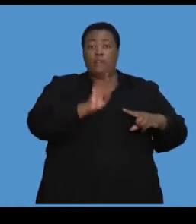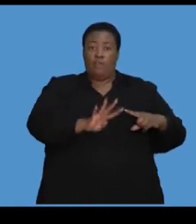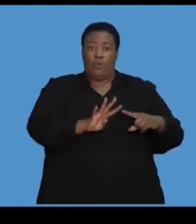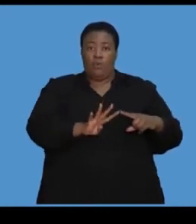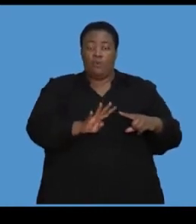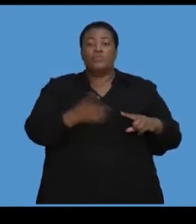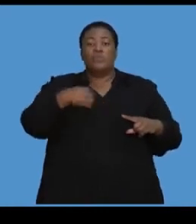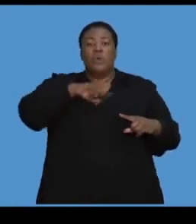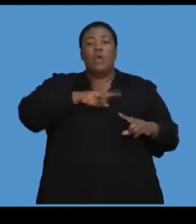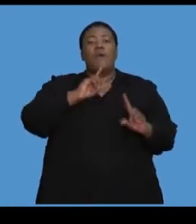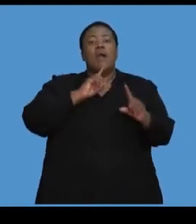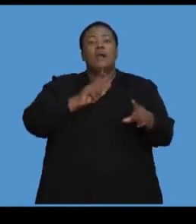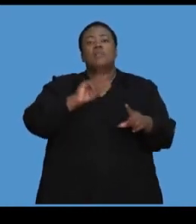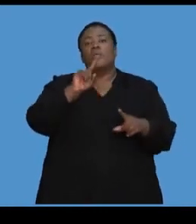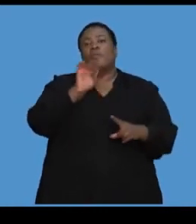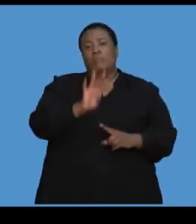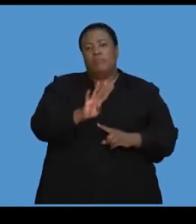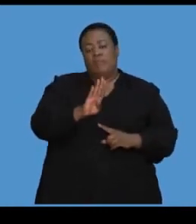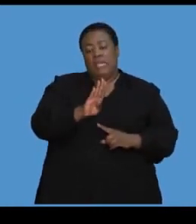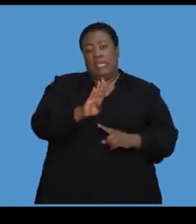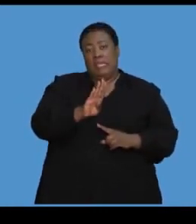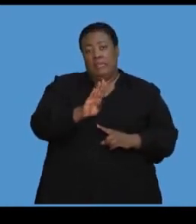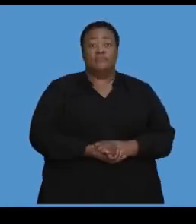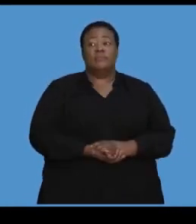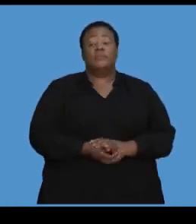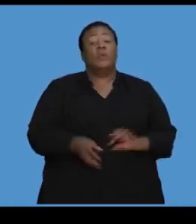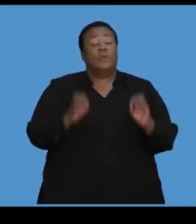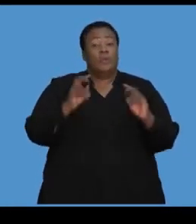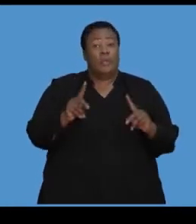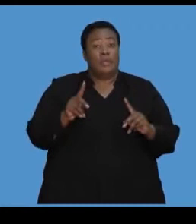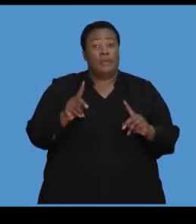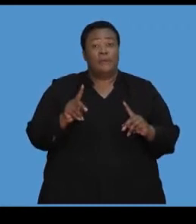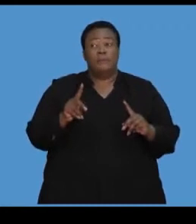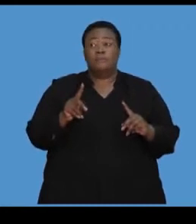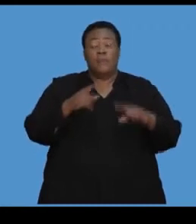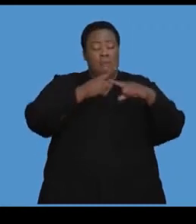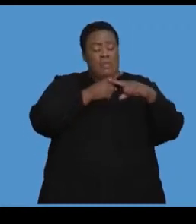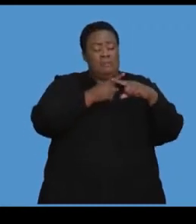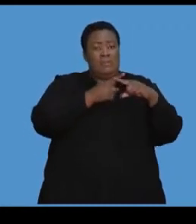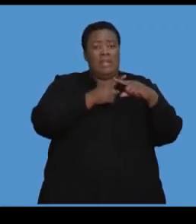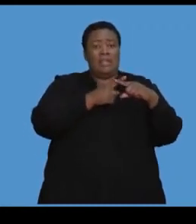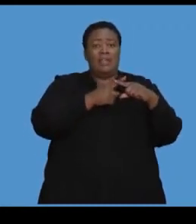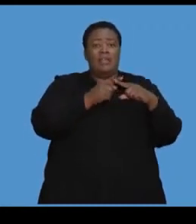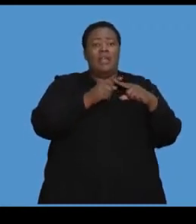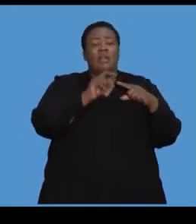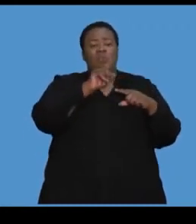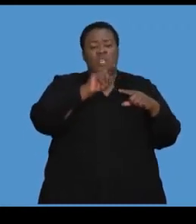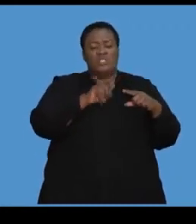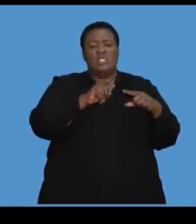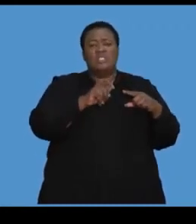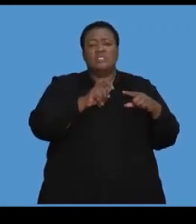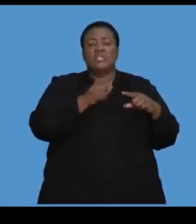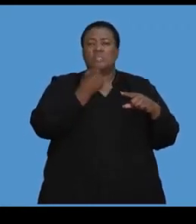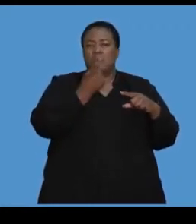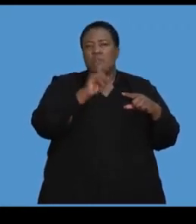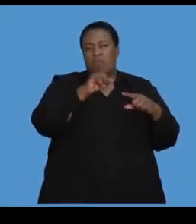B for that segment. Our answer is a B there. Right, guys? The multiplier question is one of those hot